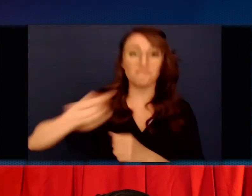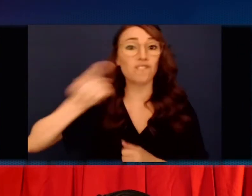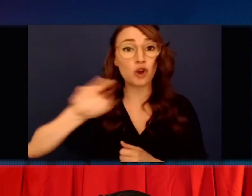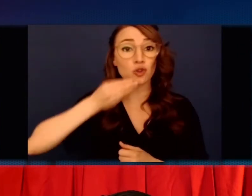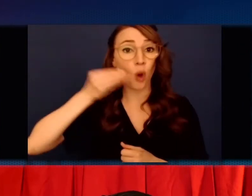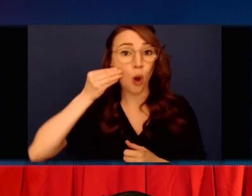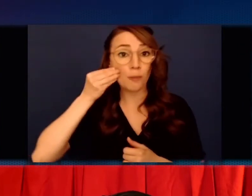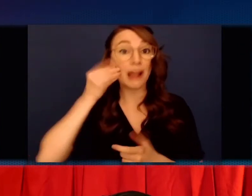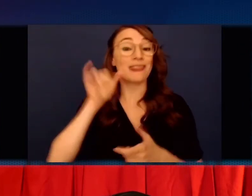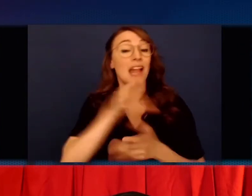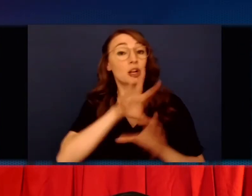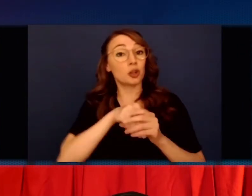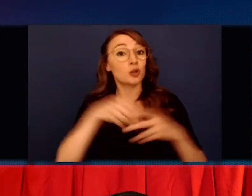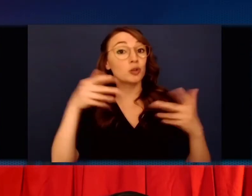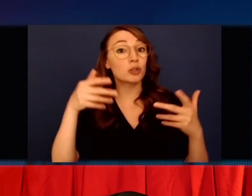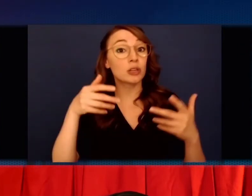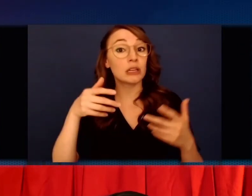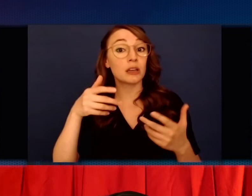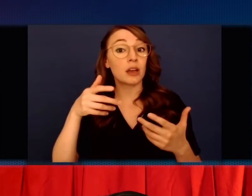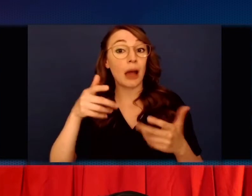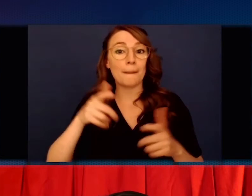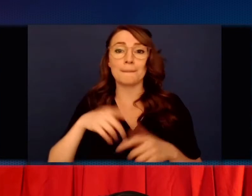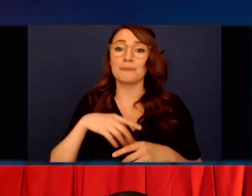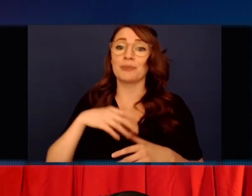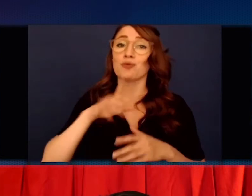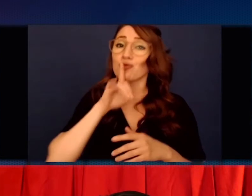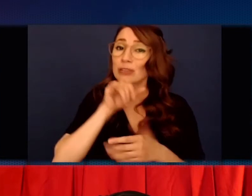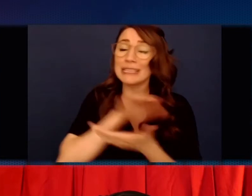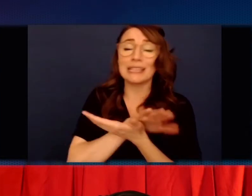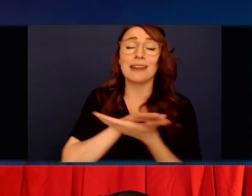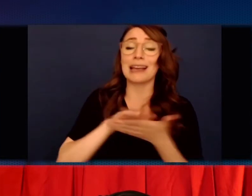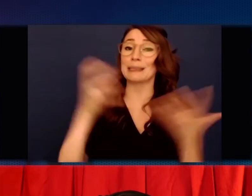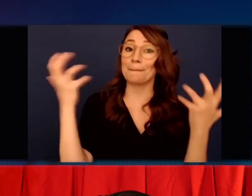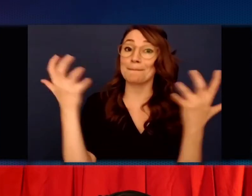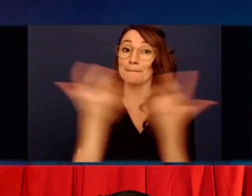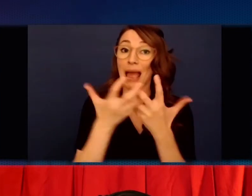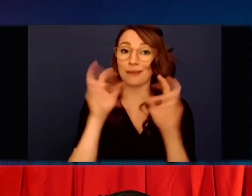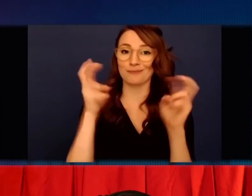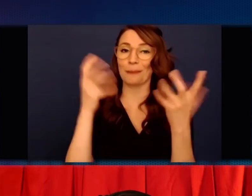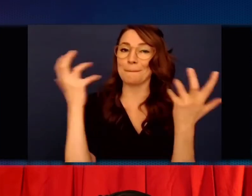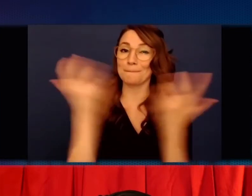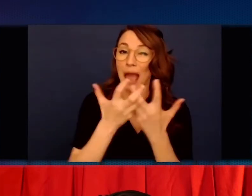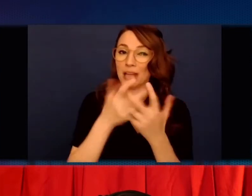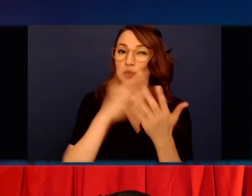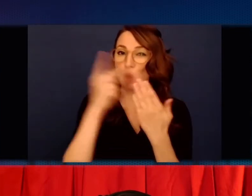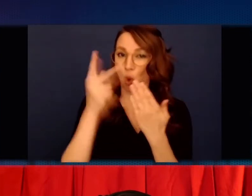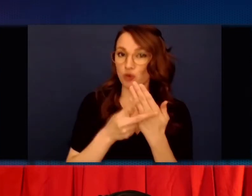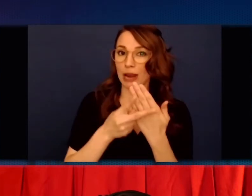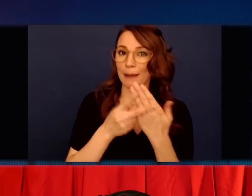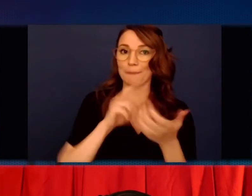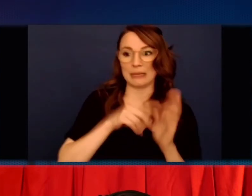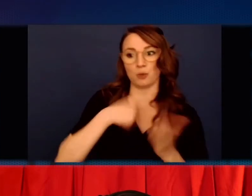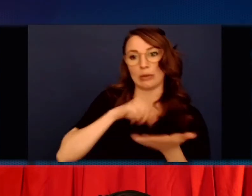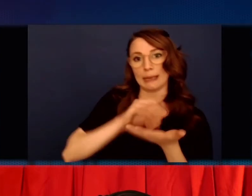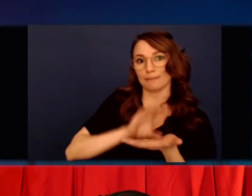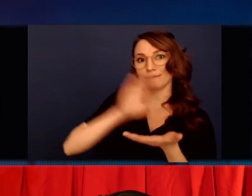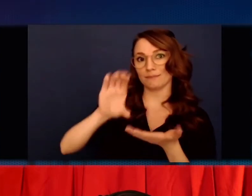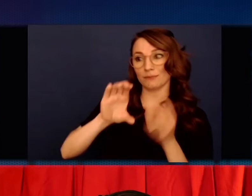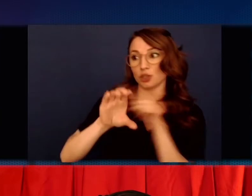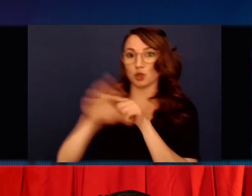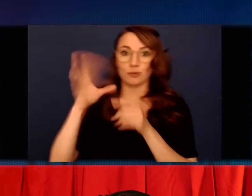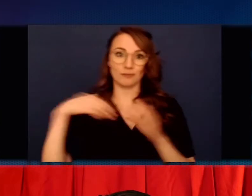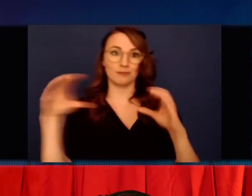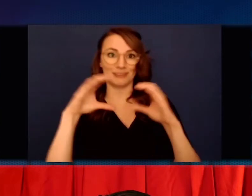including a very, very generous match program. But we also provide credit